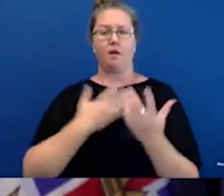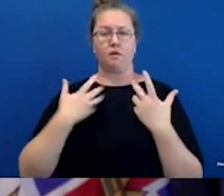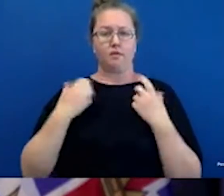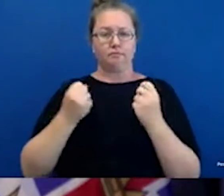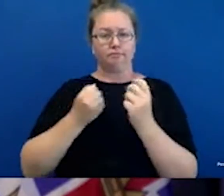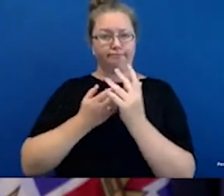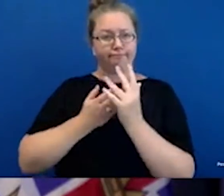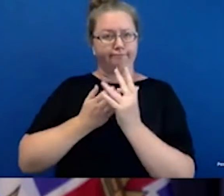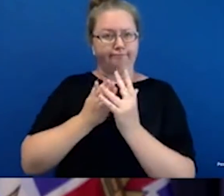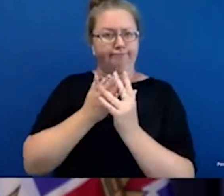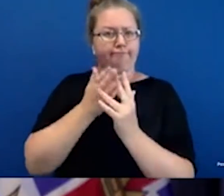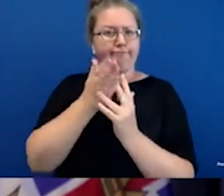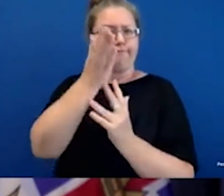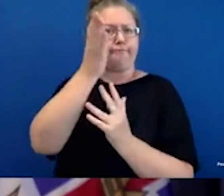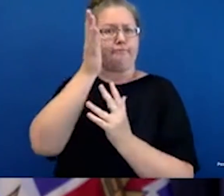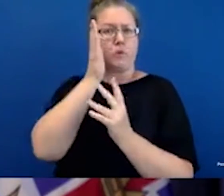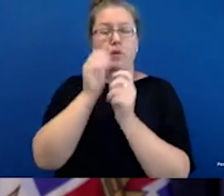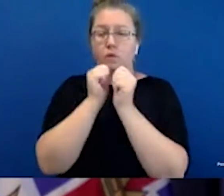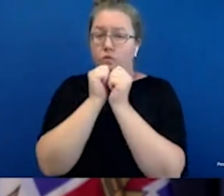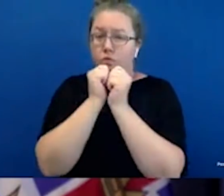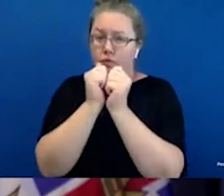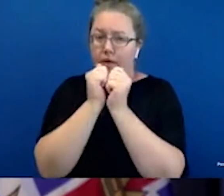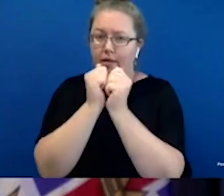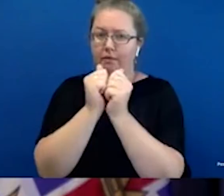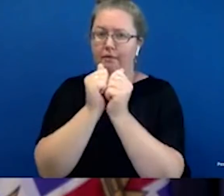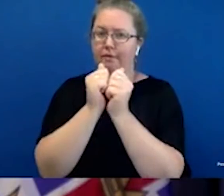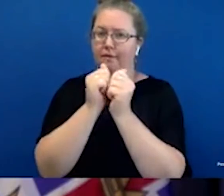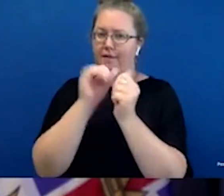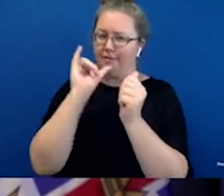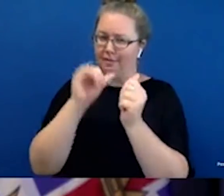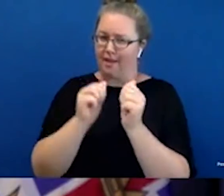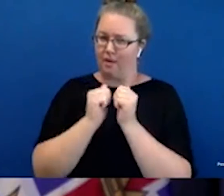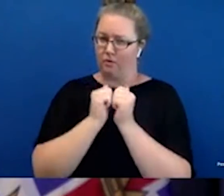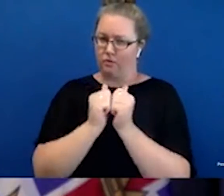our resiliency and is what will get us through.